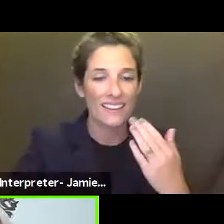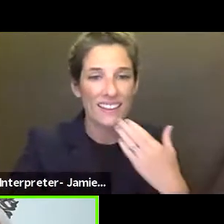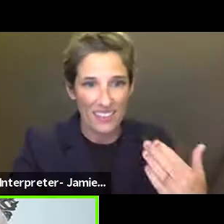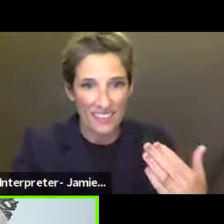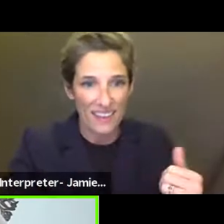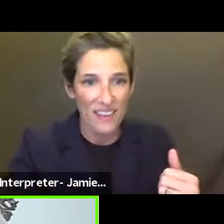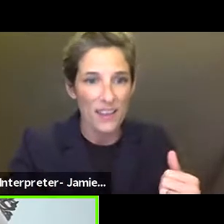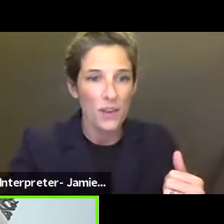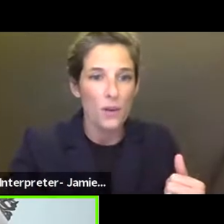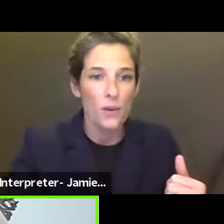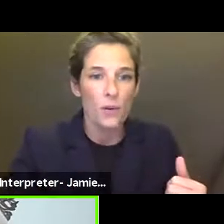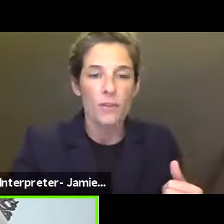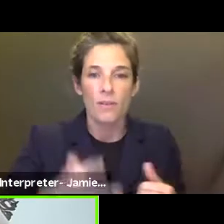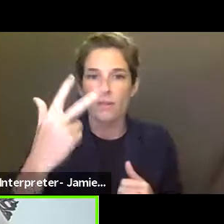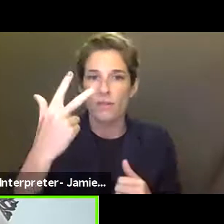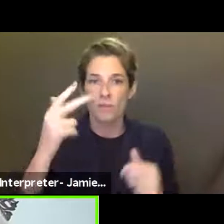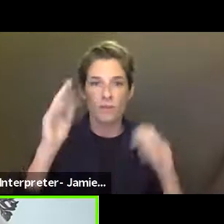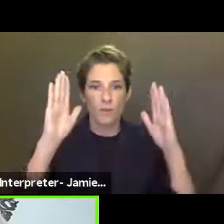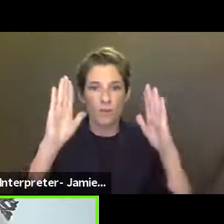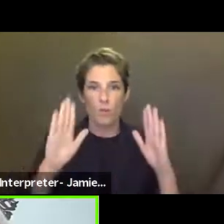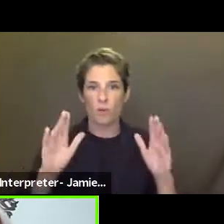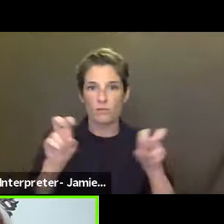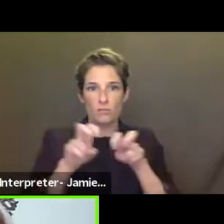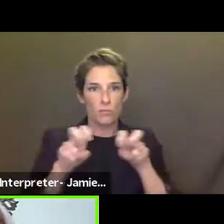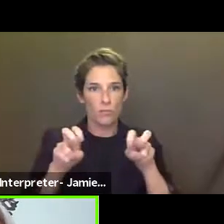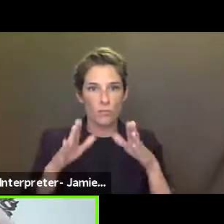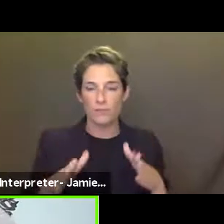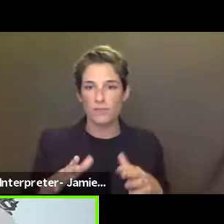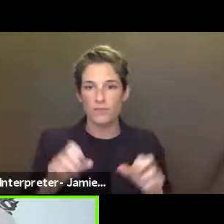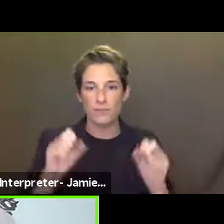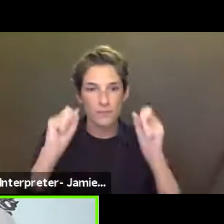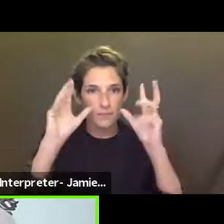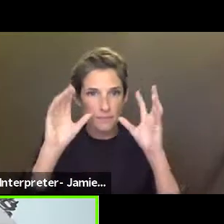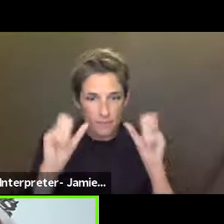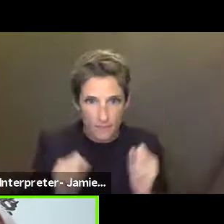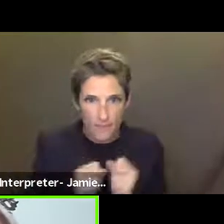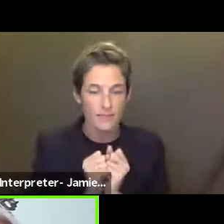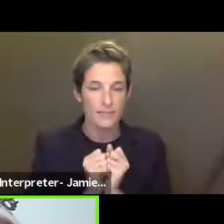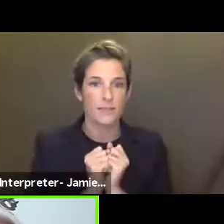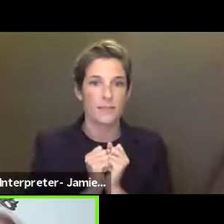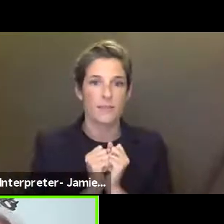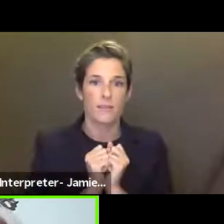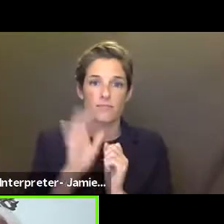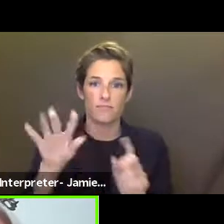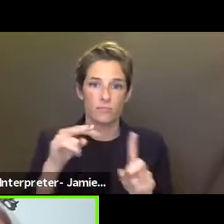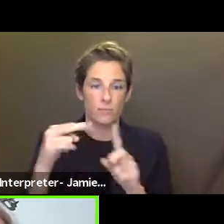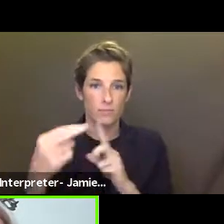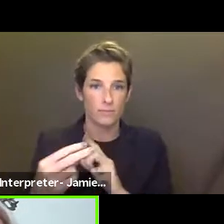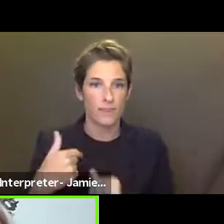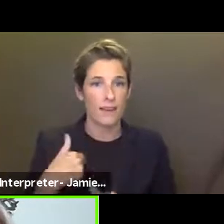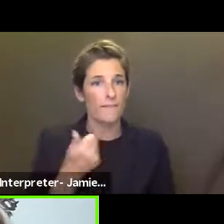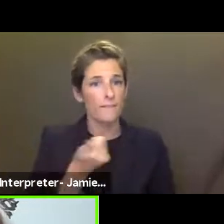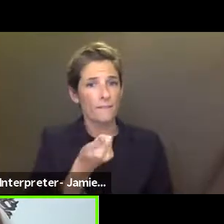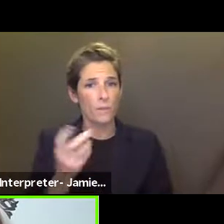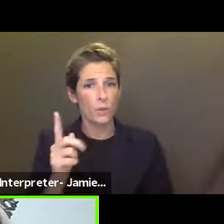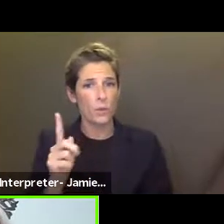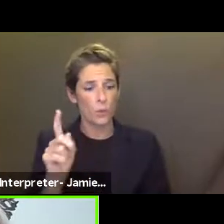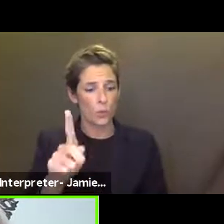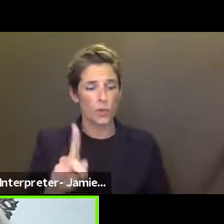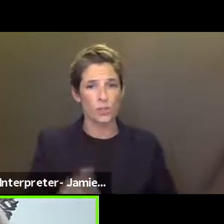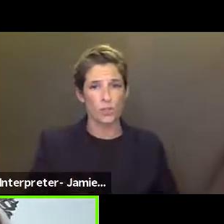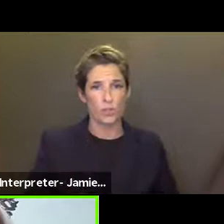wonderful presentations, Prahlad, Anne, and Karen. I have a few questions that